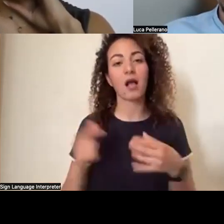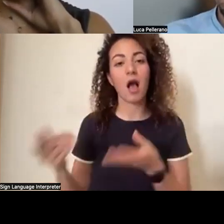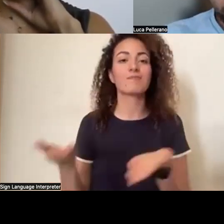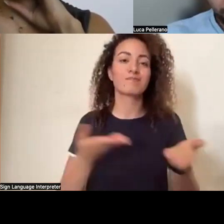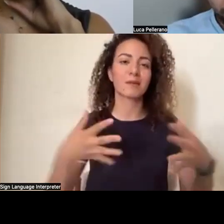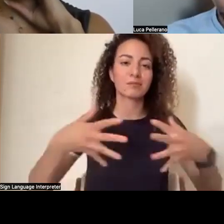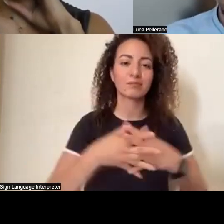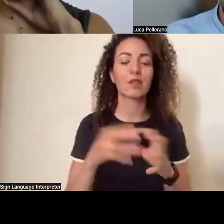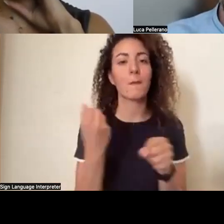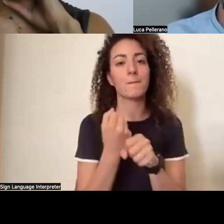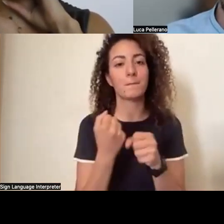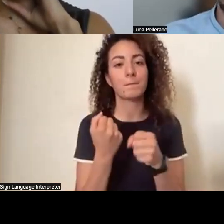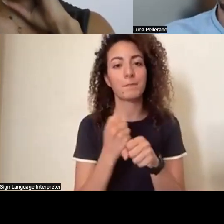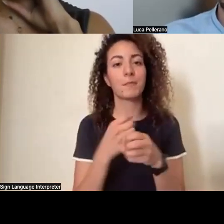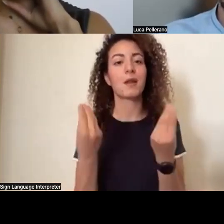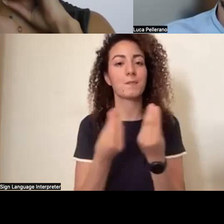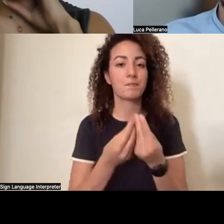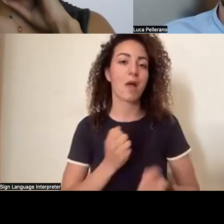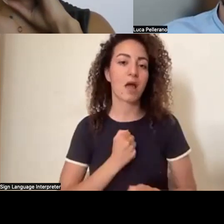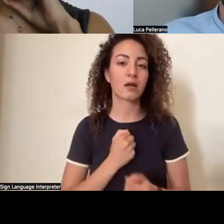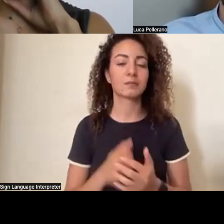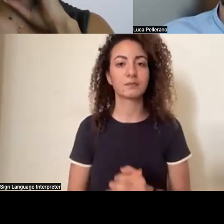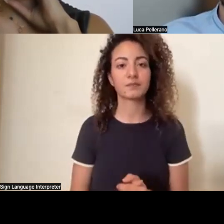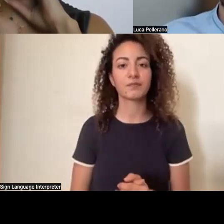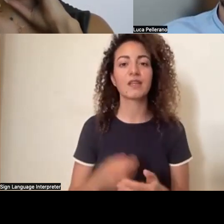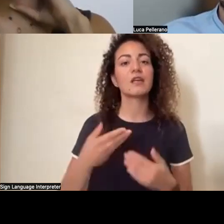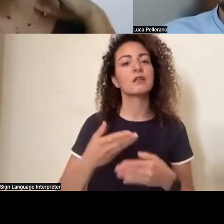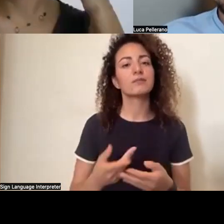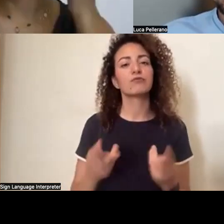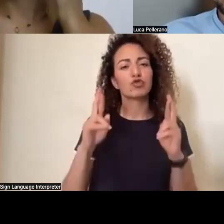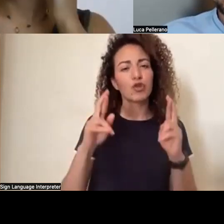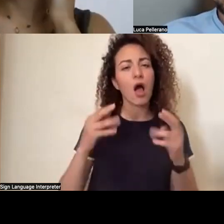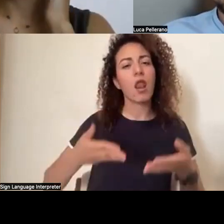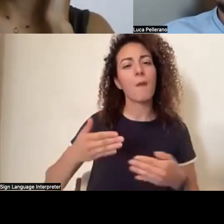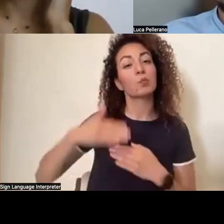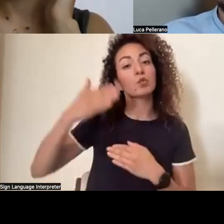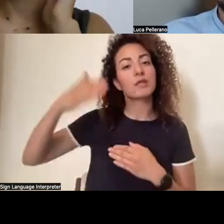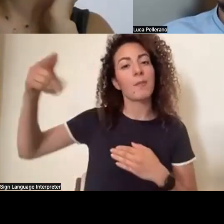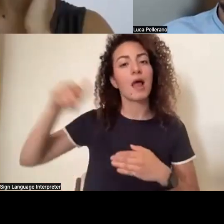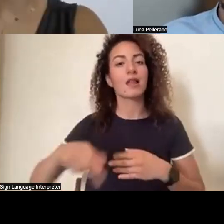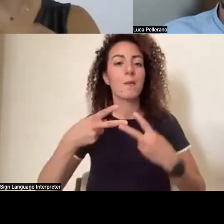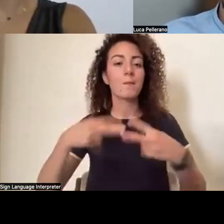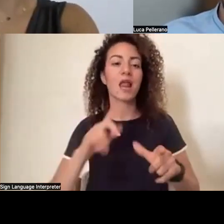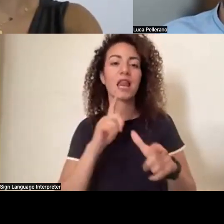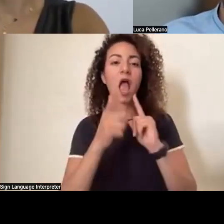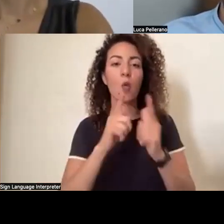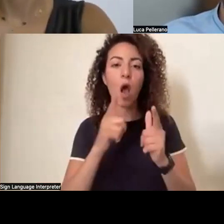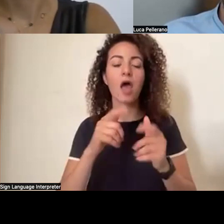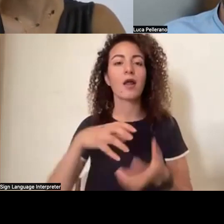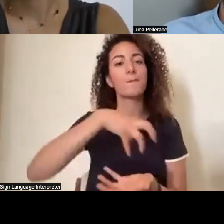be a more structured regional dialogue and international dialogue. And also I note